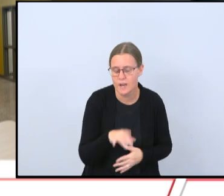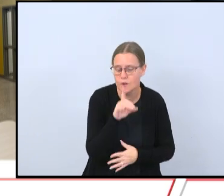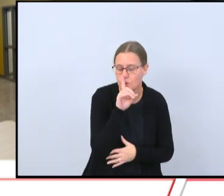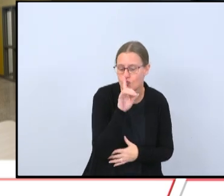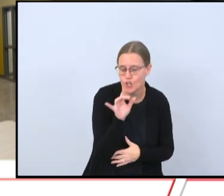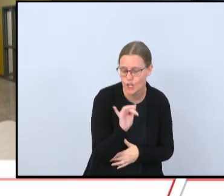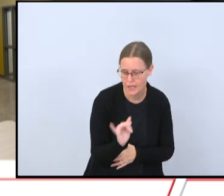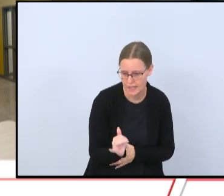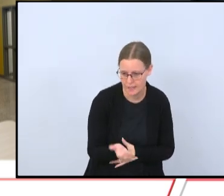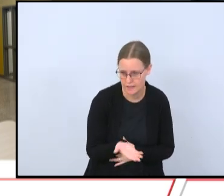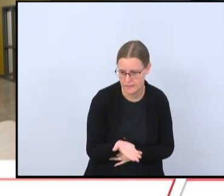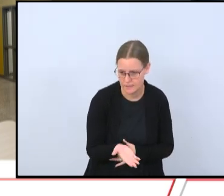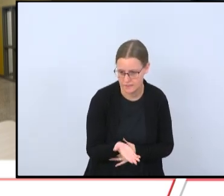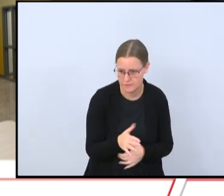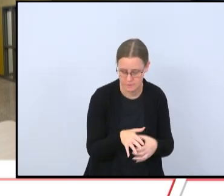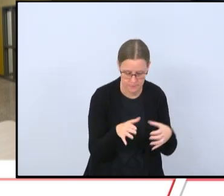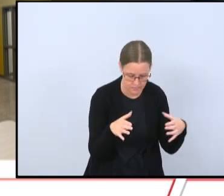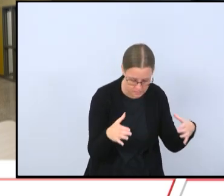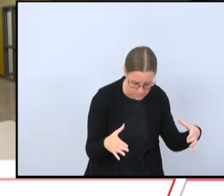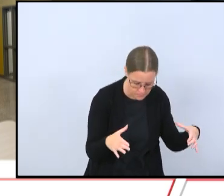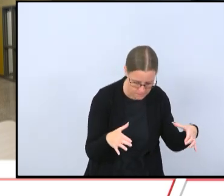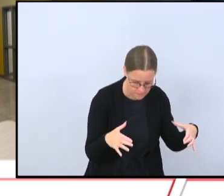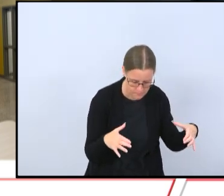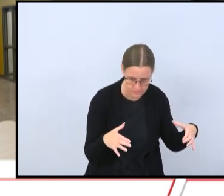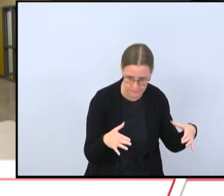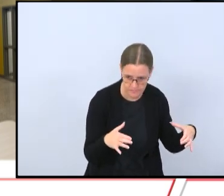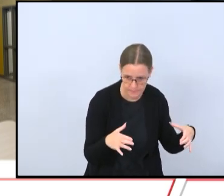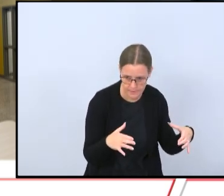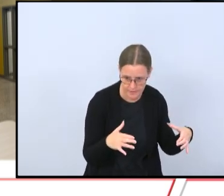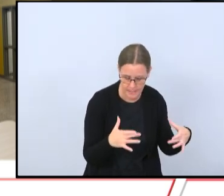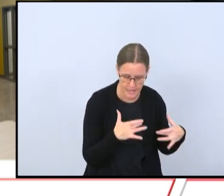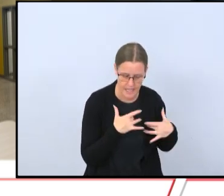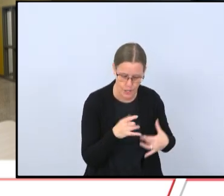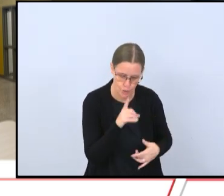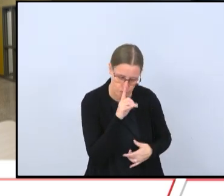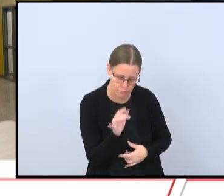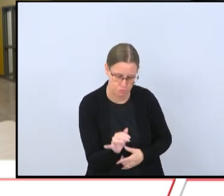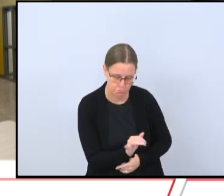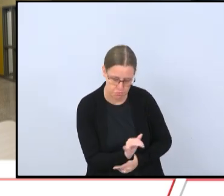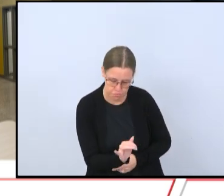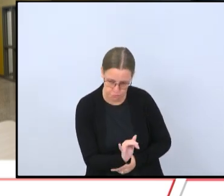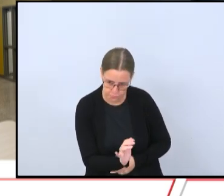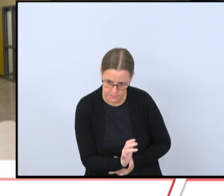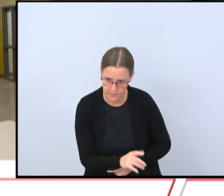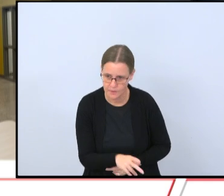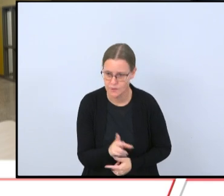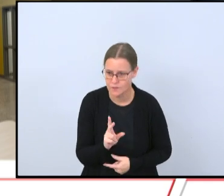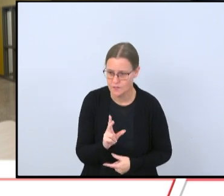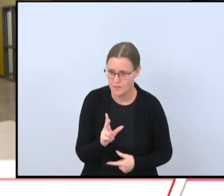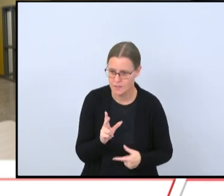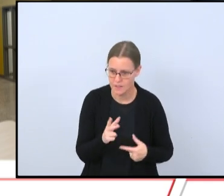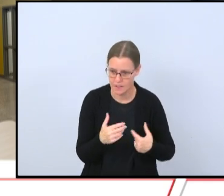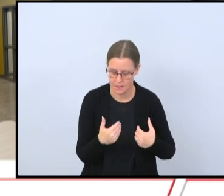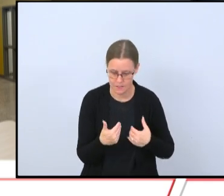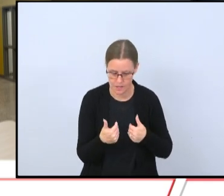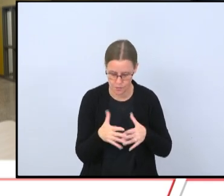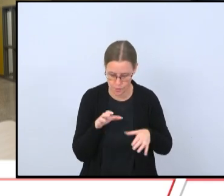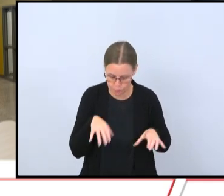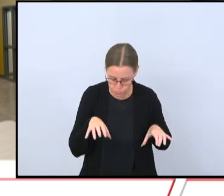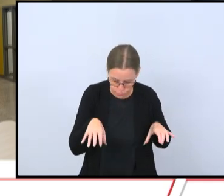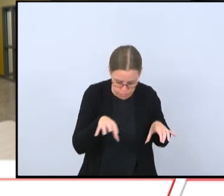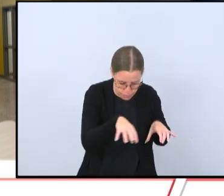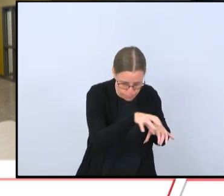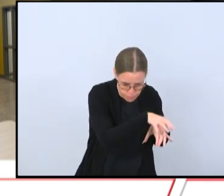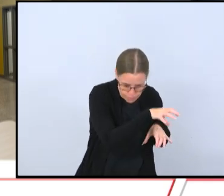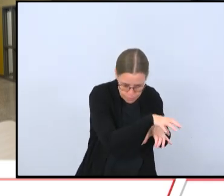neighborhood is going to look like. All of them are fairly similar throughout the campus. You'll see classrooms kind of surrounding this area and a